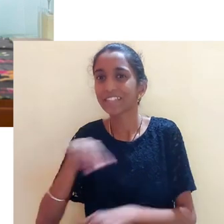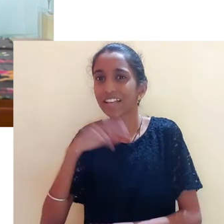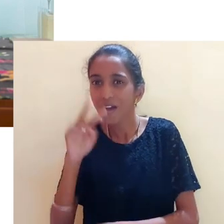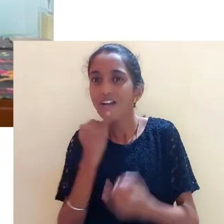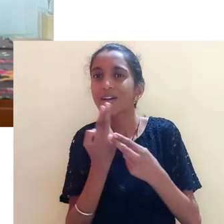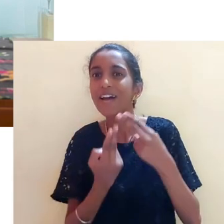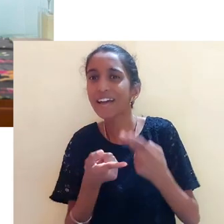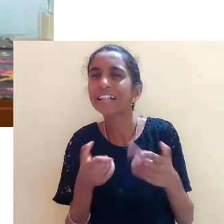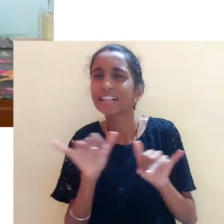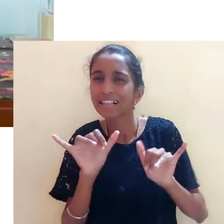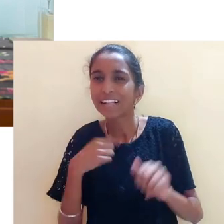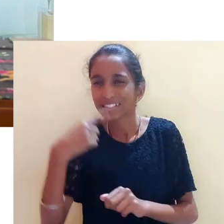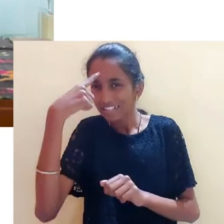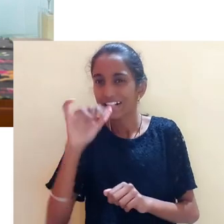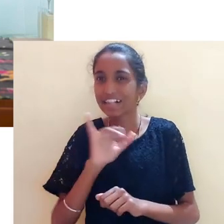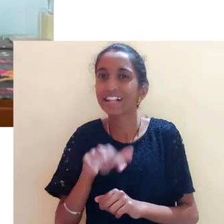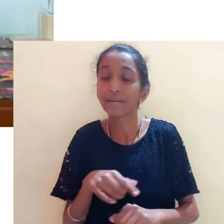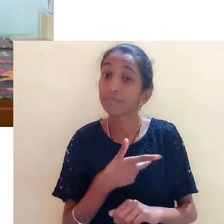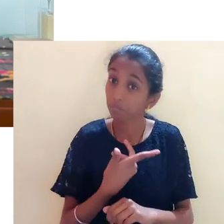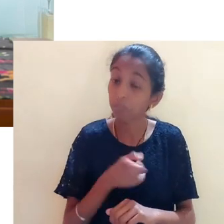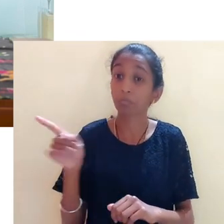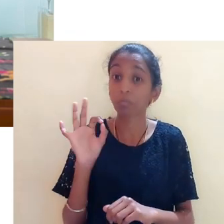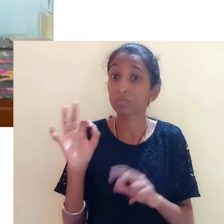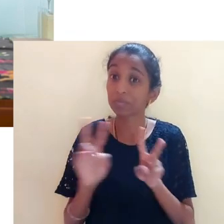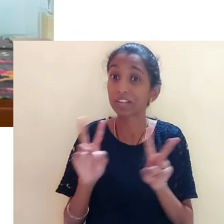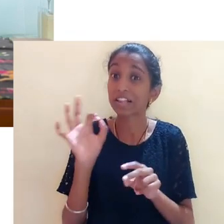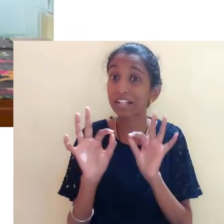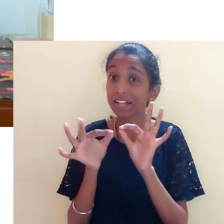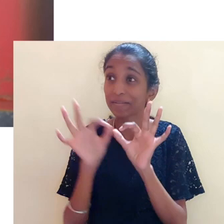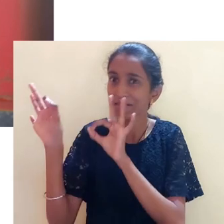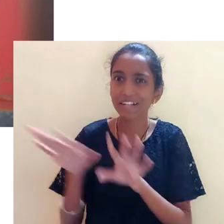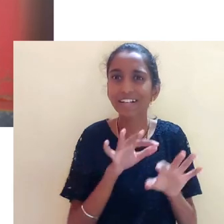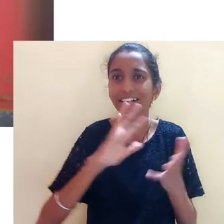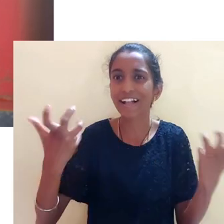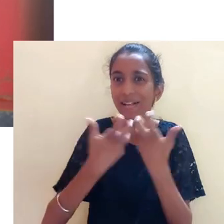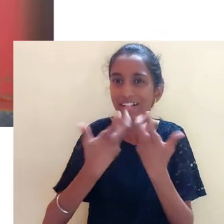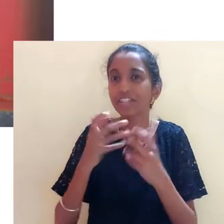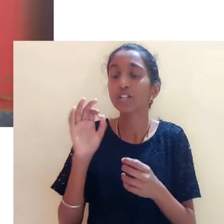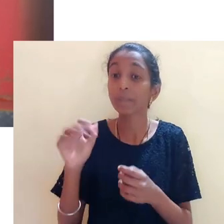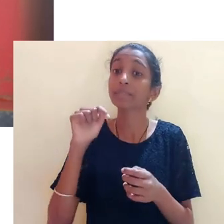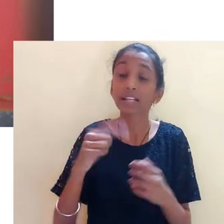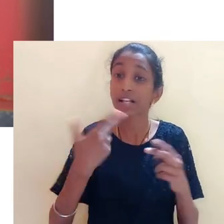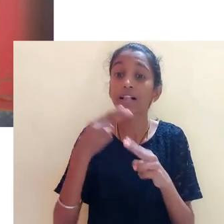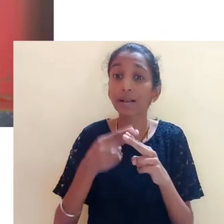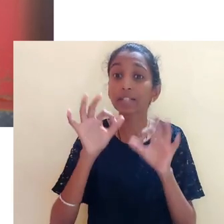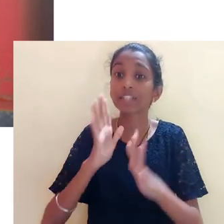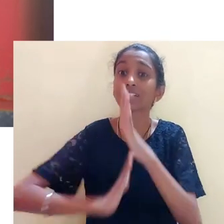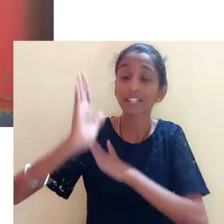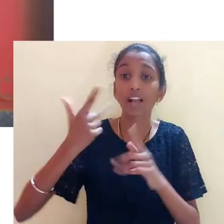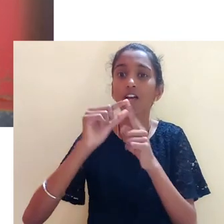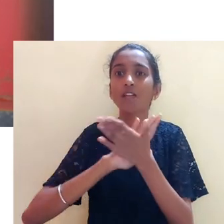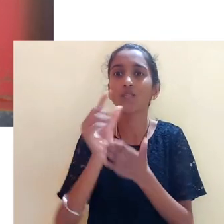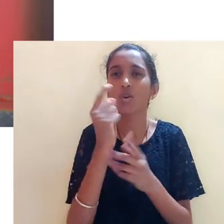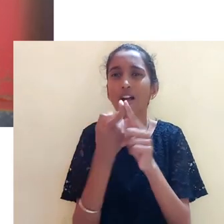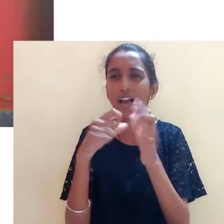thing. It reminds me of that. Yeah, that's a really nice interpretation. So this is a tradition called Fulkari, which literally